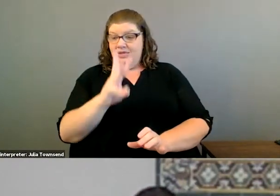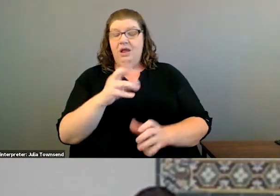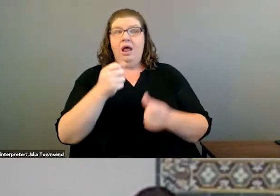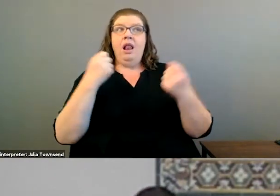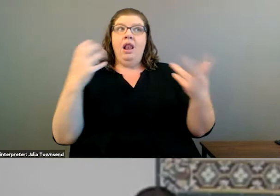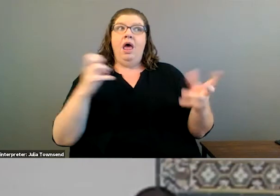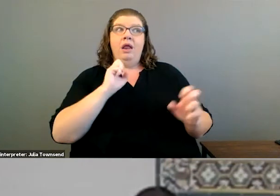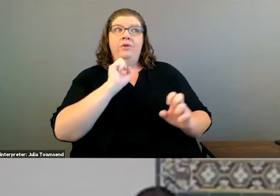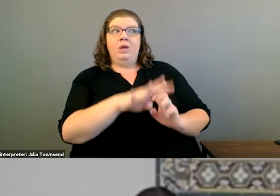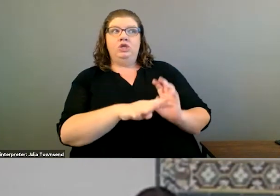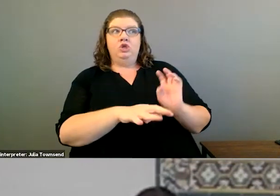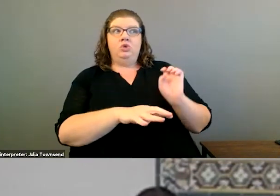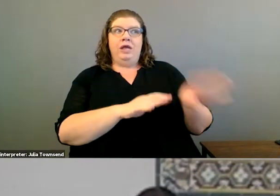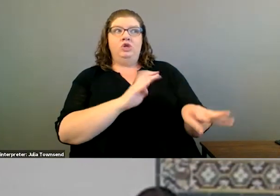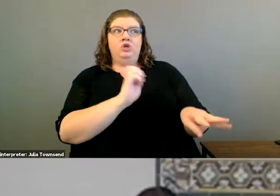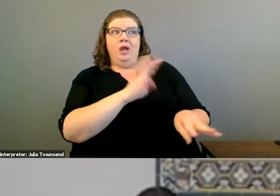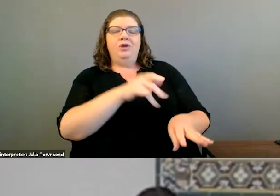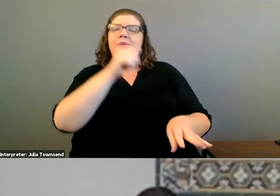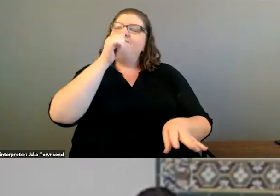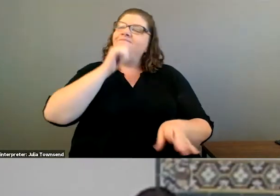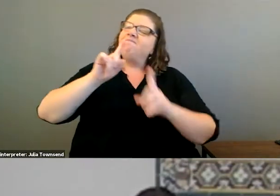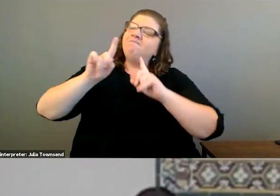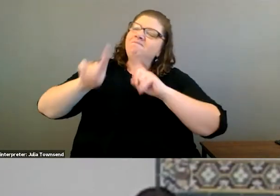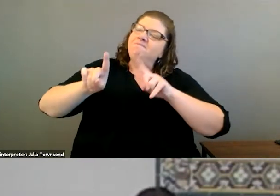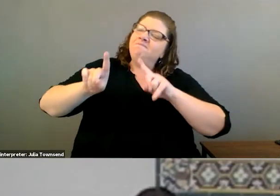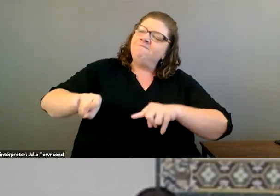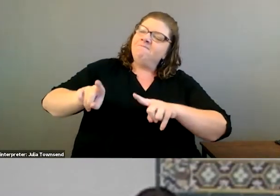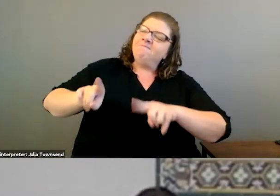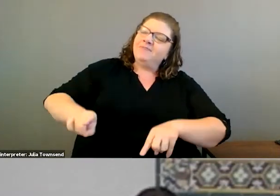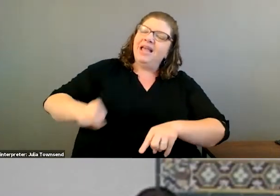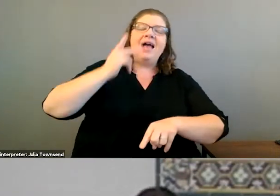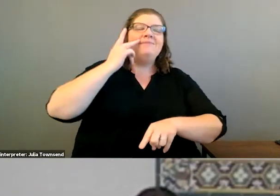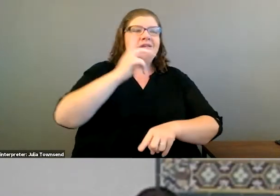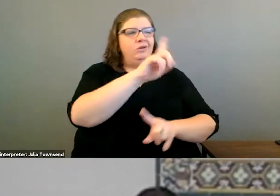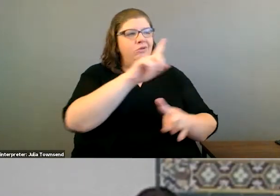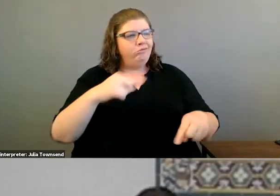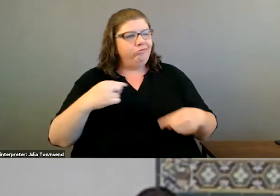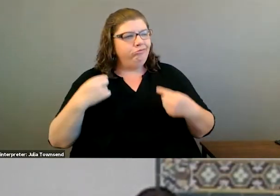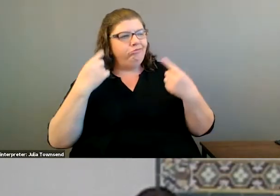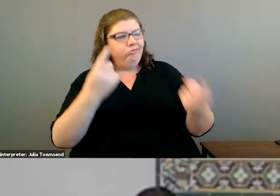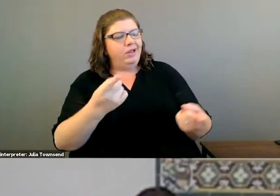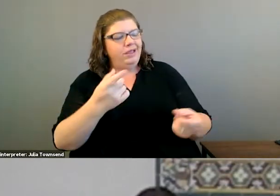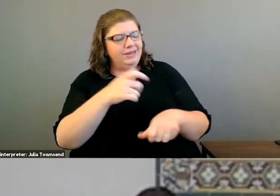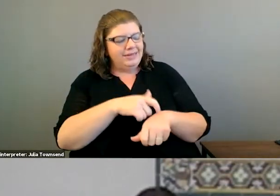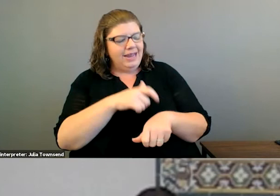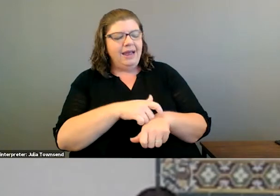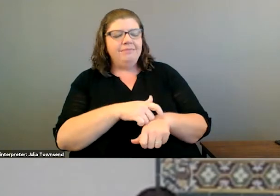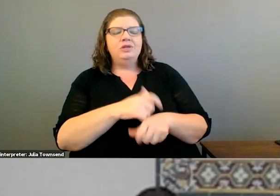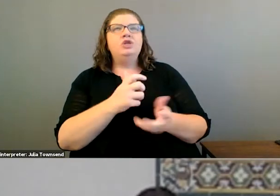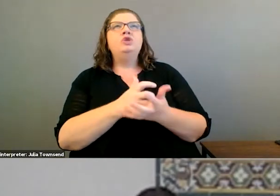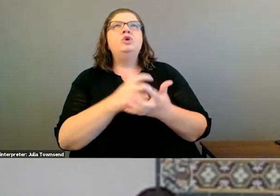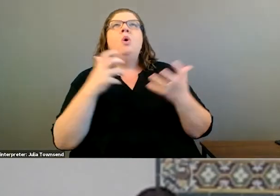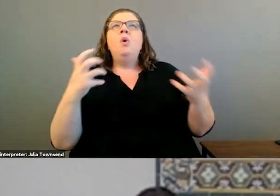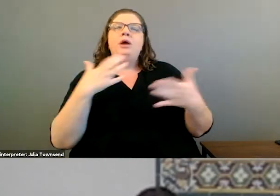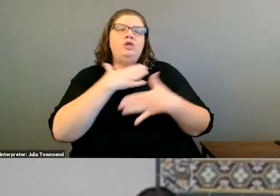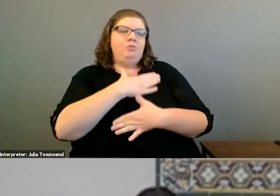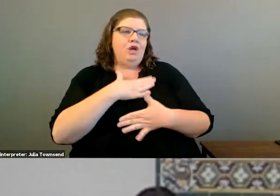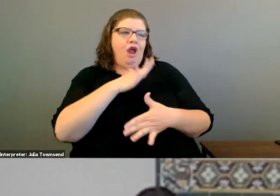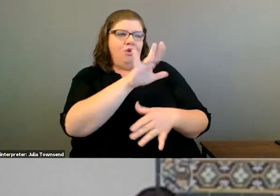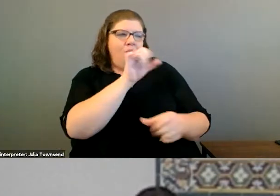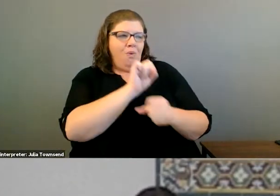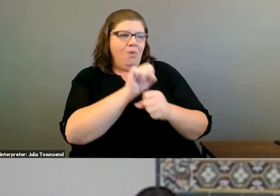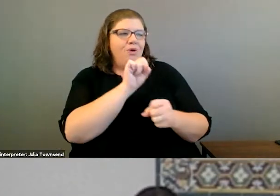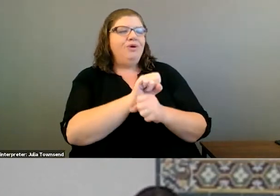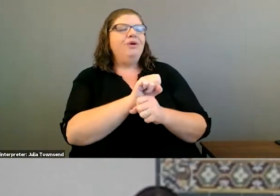and you were very patient in answering those. And I've seen where you've done throughout the time that we've been here. So much appreciated the work that you're going to